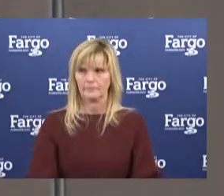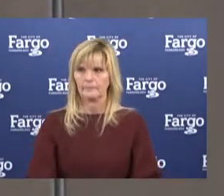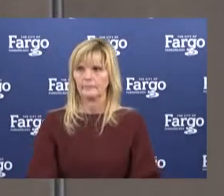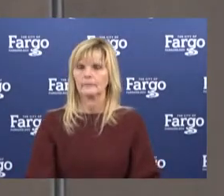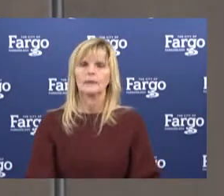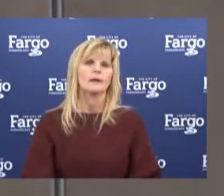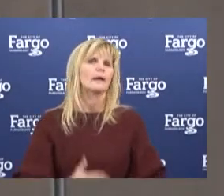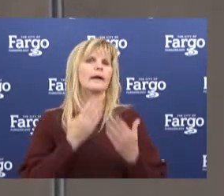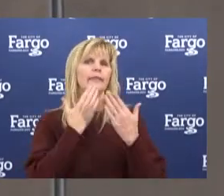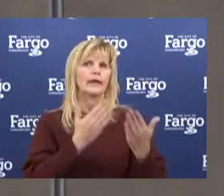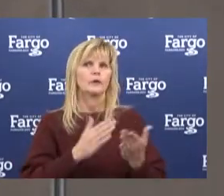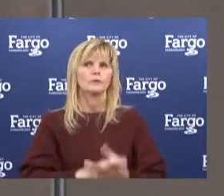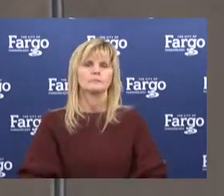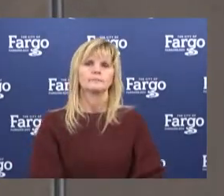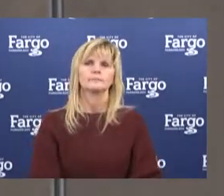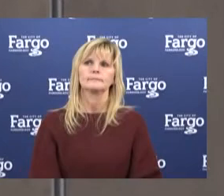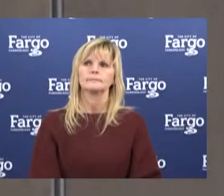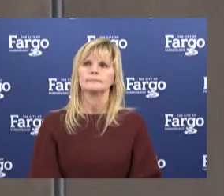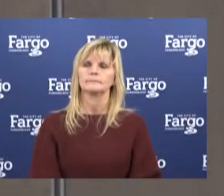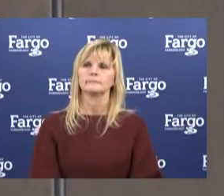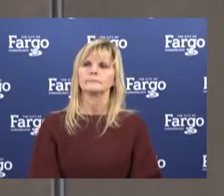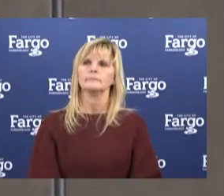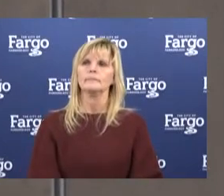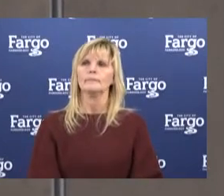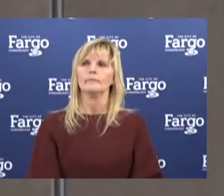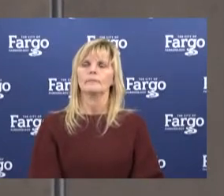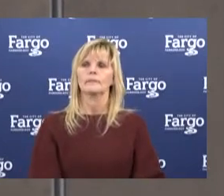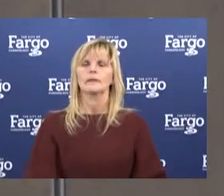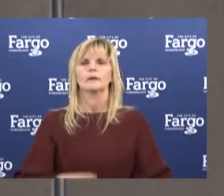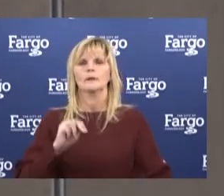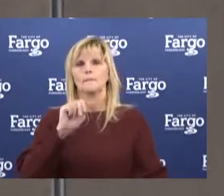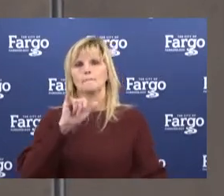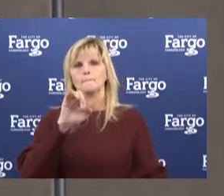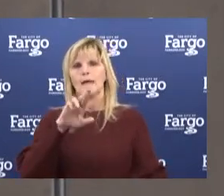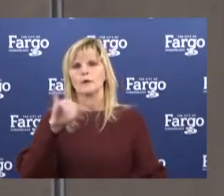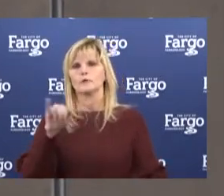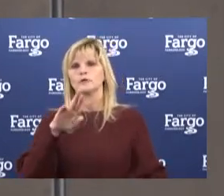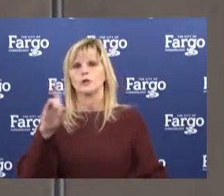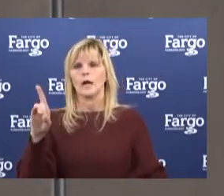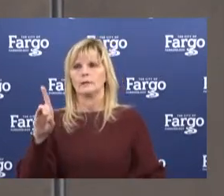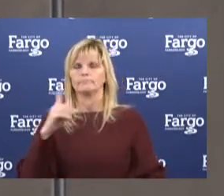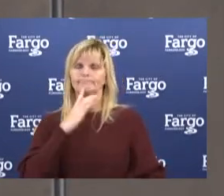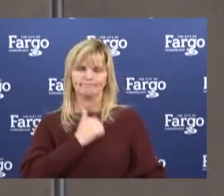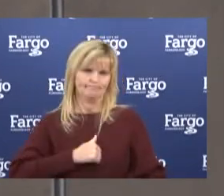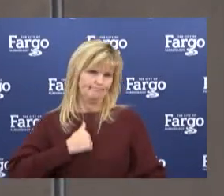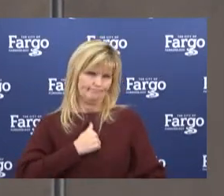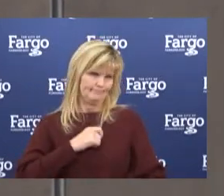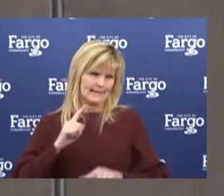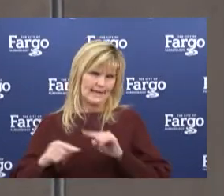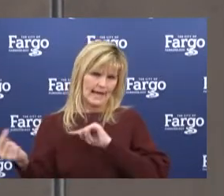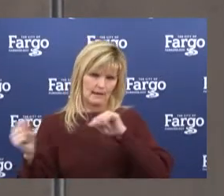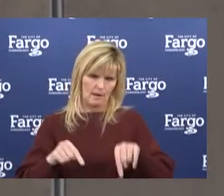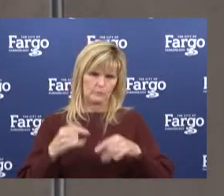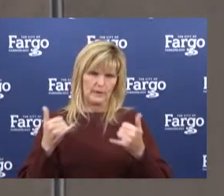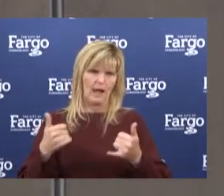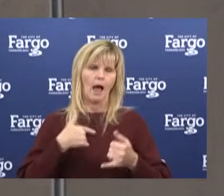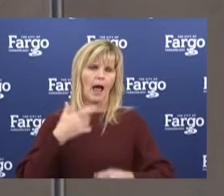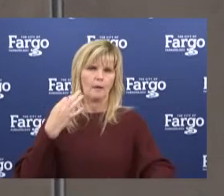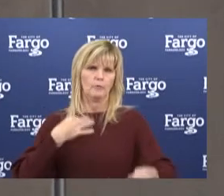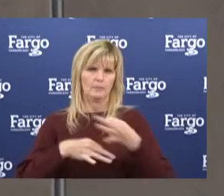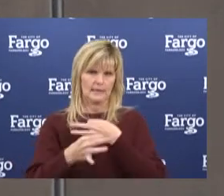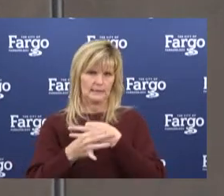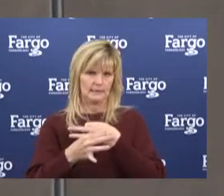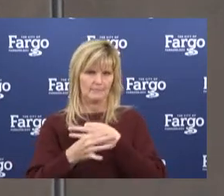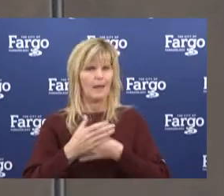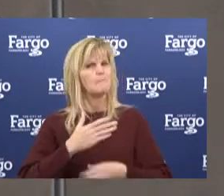Thank you, Mr. Mayor. Mayor Judd sends his regrets for not being able to attend, but I am happy about